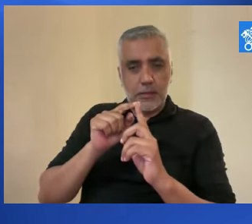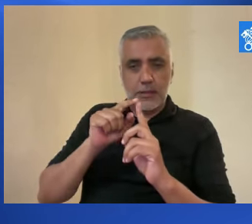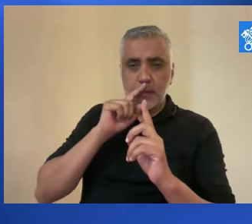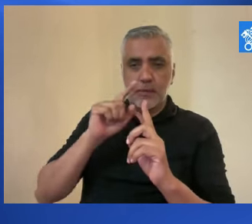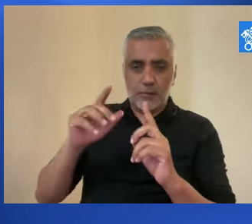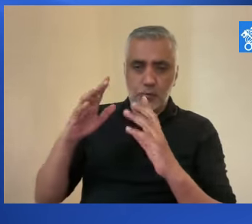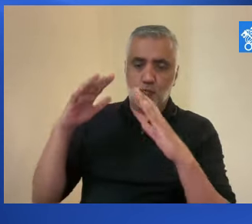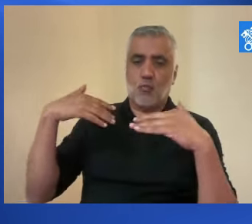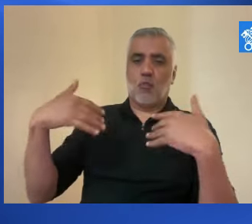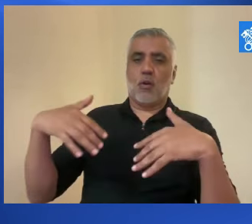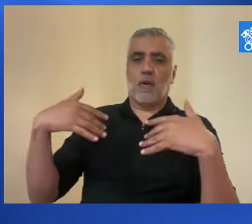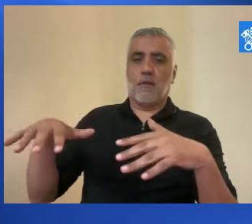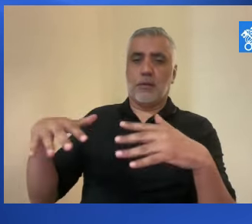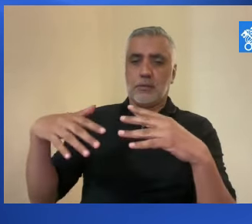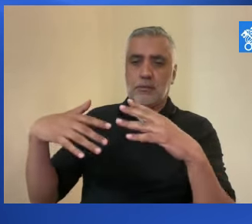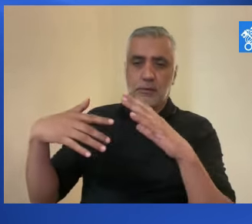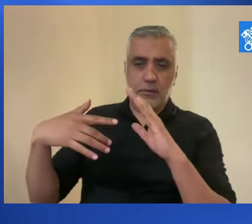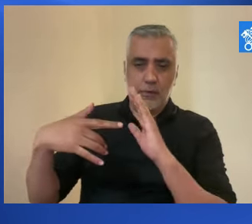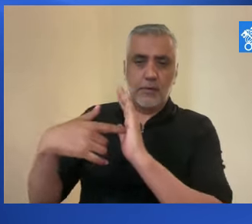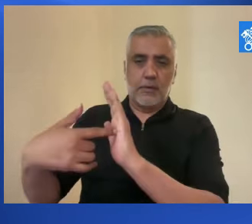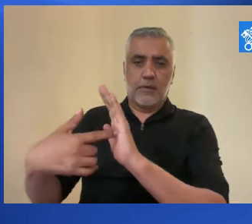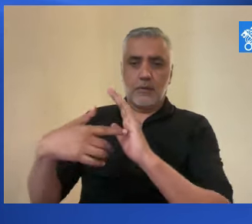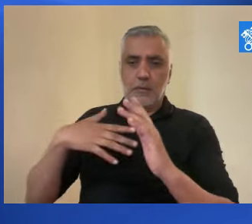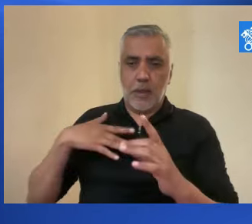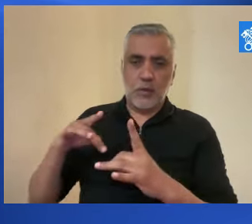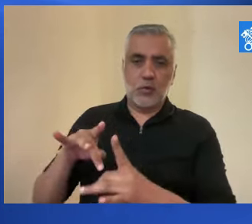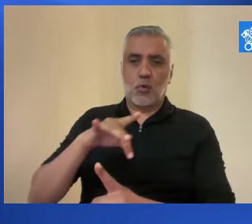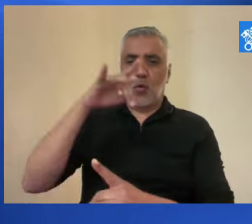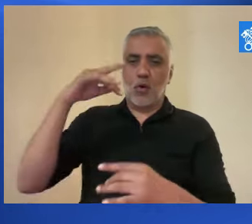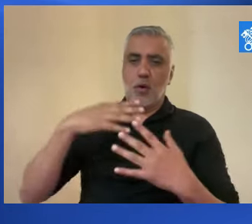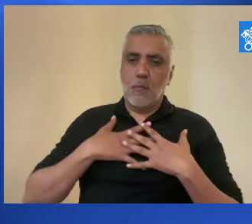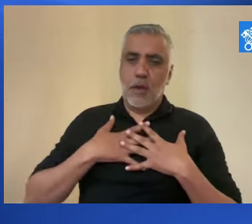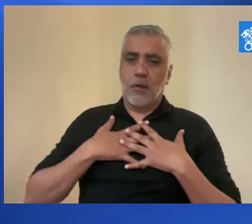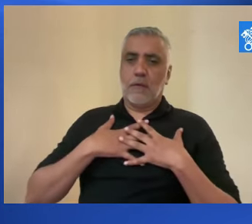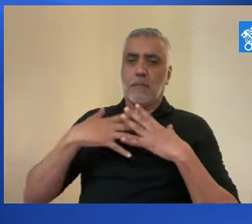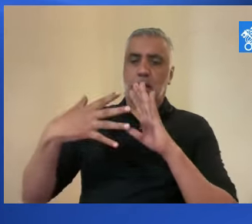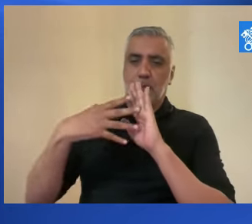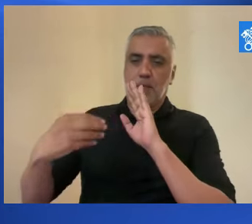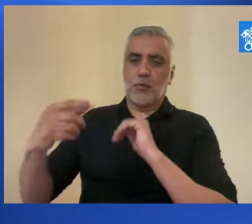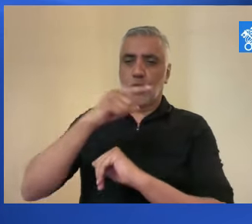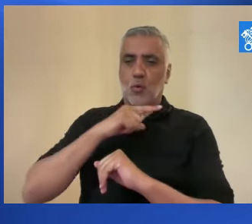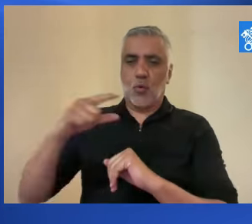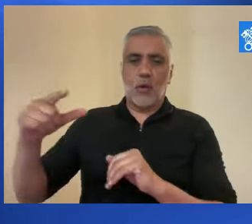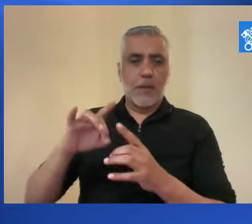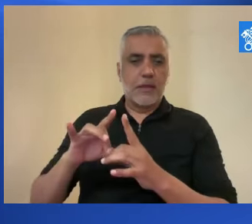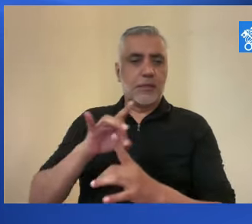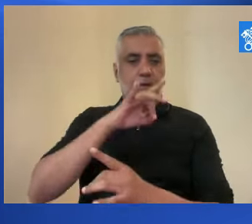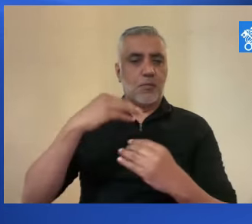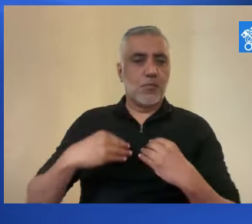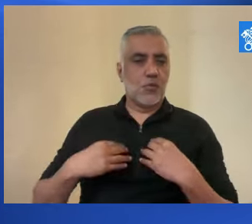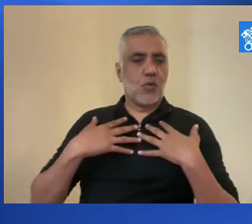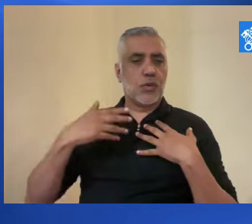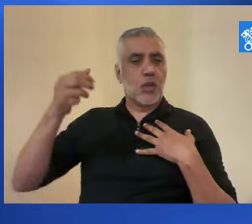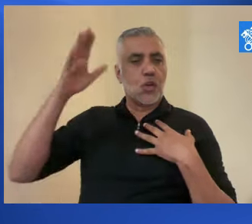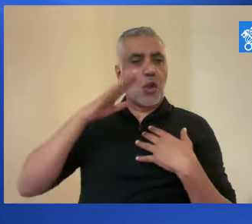My soul magnifies the Lord, and my spirit rejoices in God my Saviour, for he has regarded the